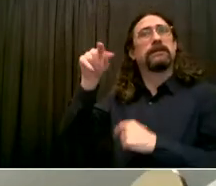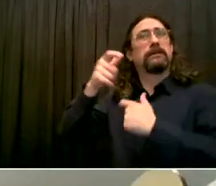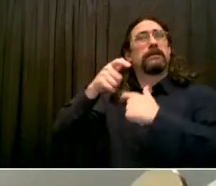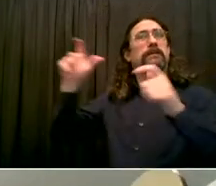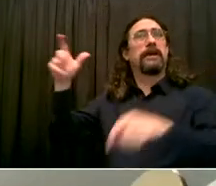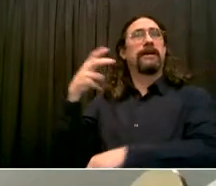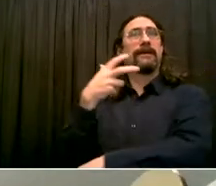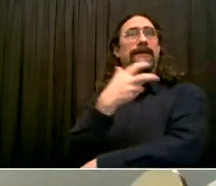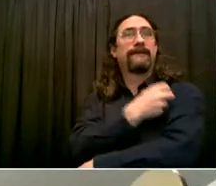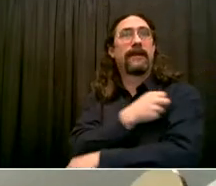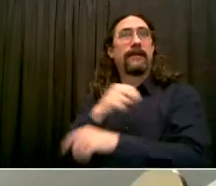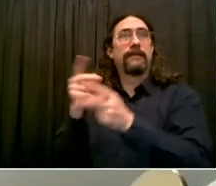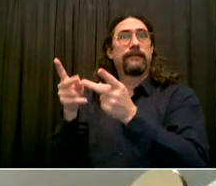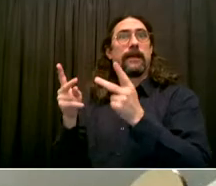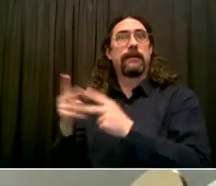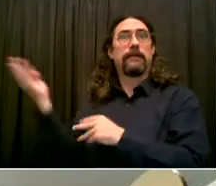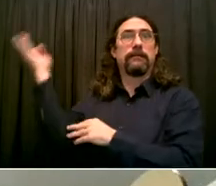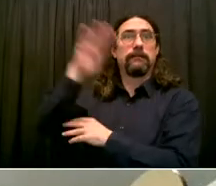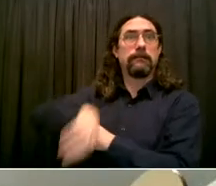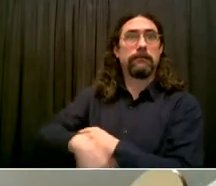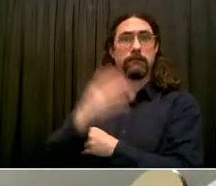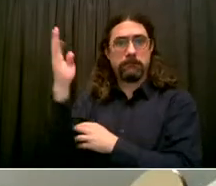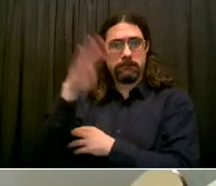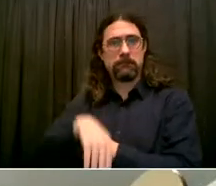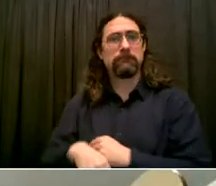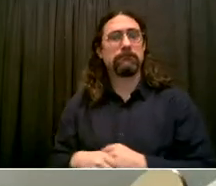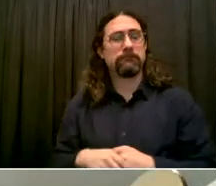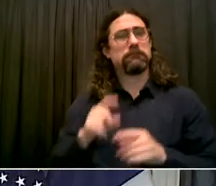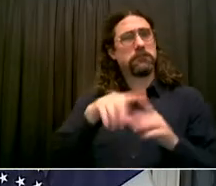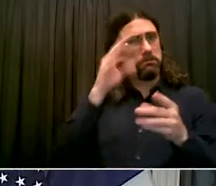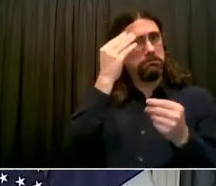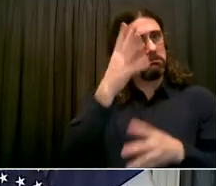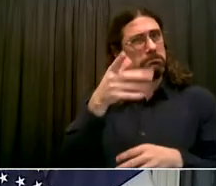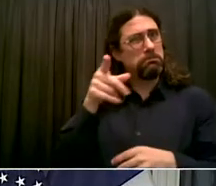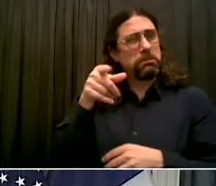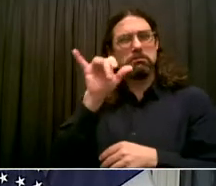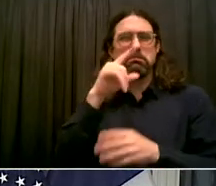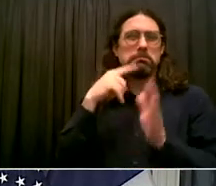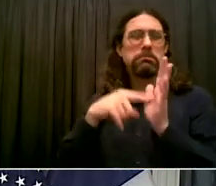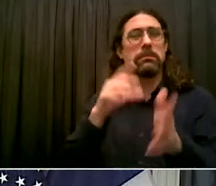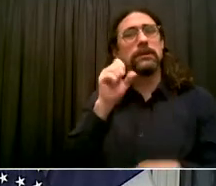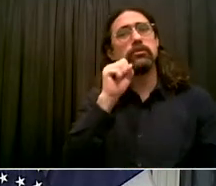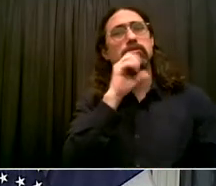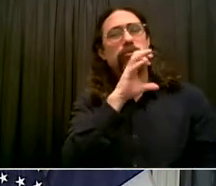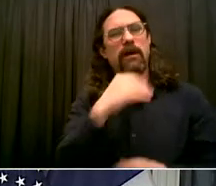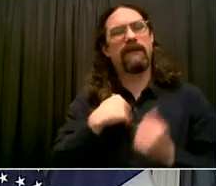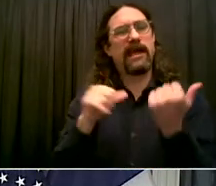barrier in order to accomplish that as quickly and safely as possible. Thank you. Go ahead, Kristen.